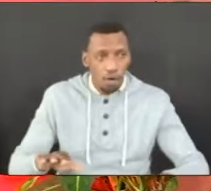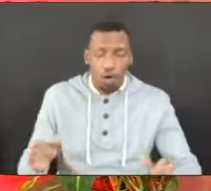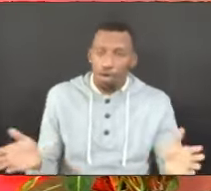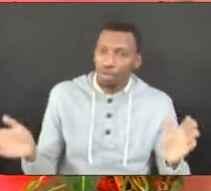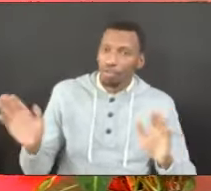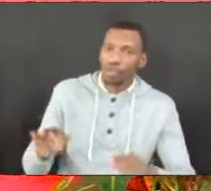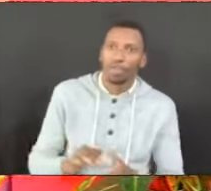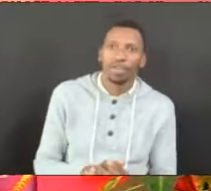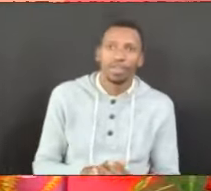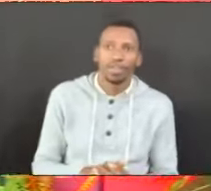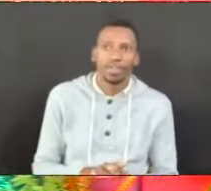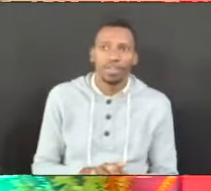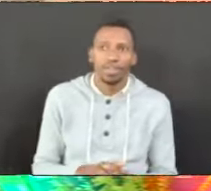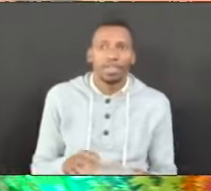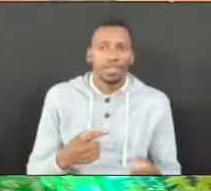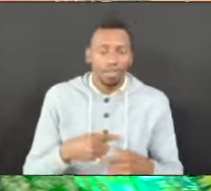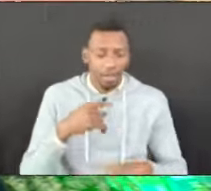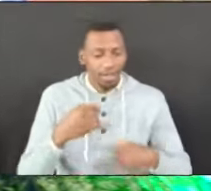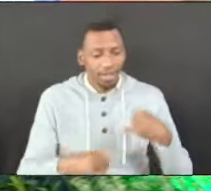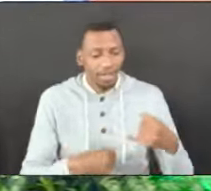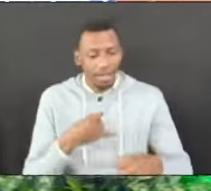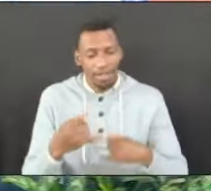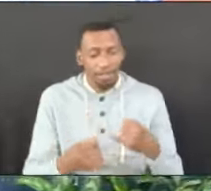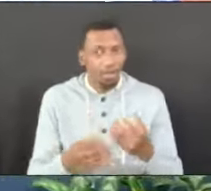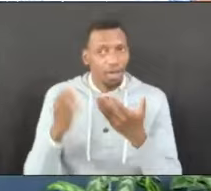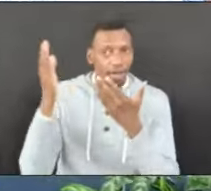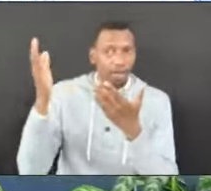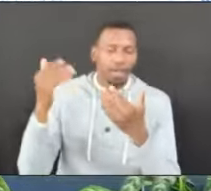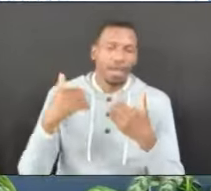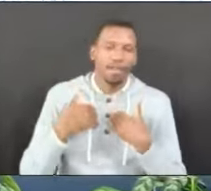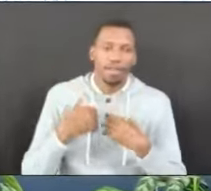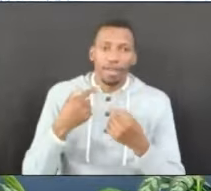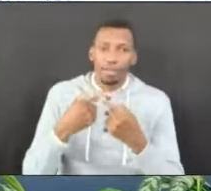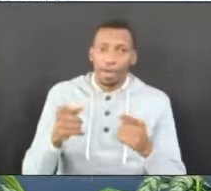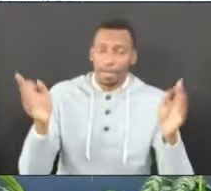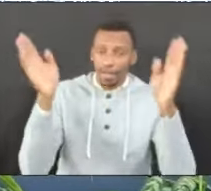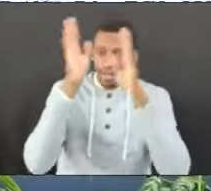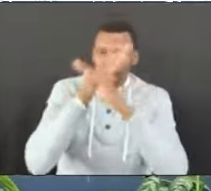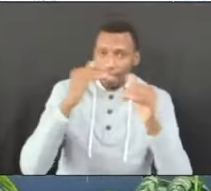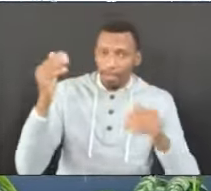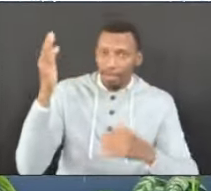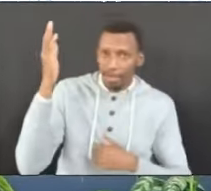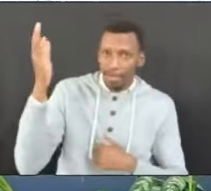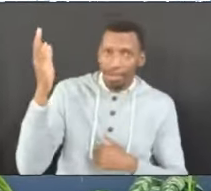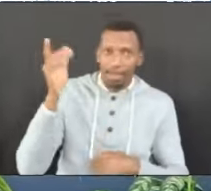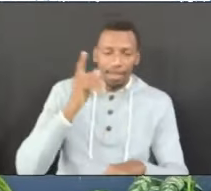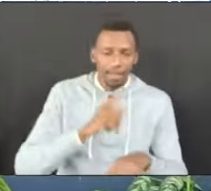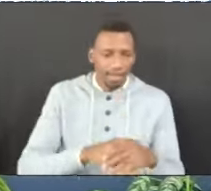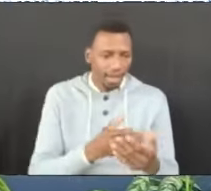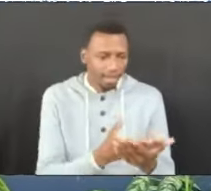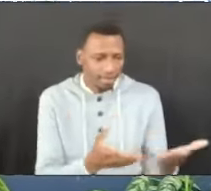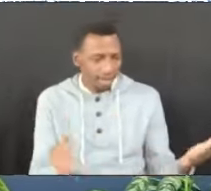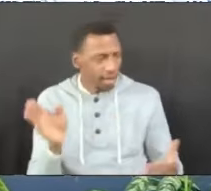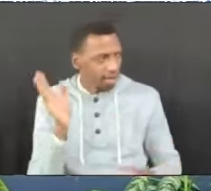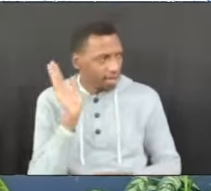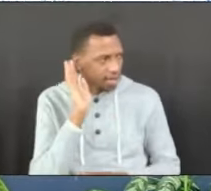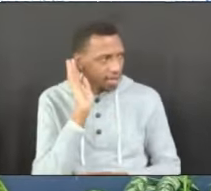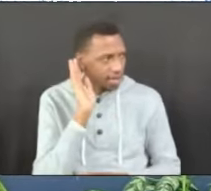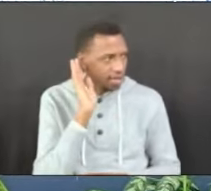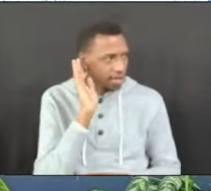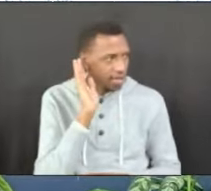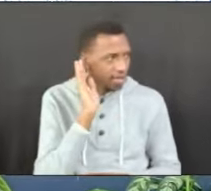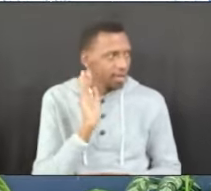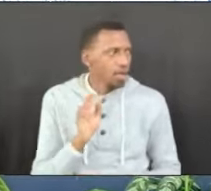Rojo rojo ziko lakini. Ni sawa. Kama ni rojo rojo ni sawa. Lakini mbinguni. When they hear what Christ